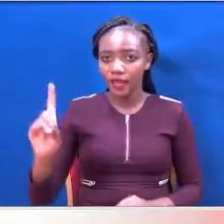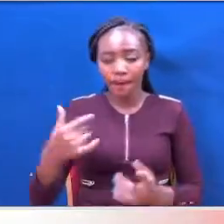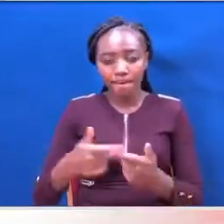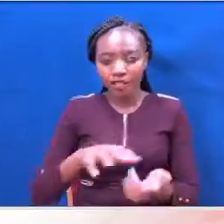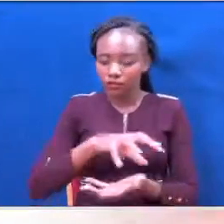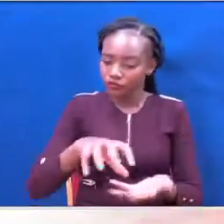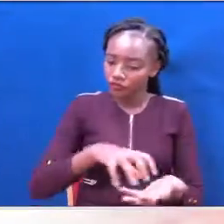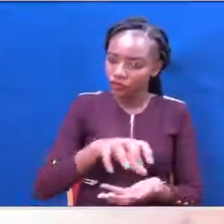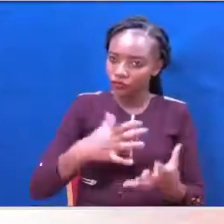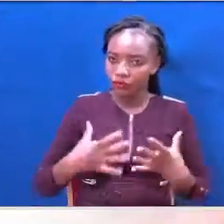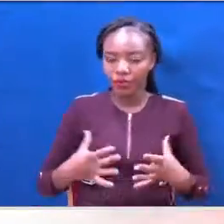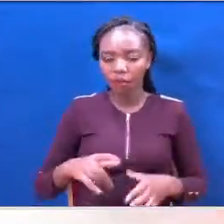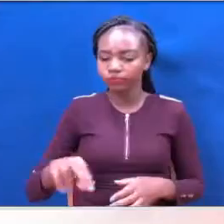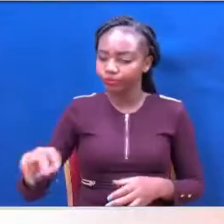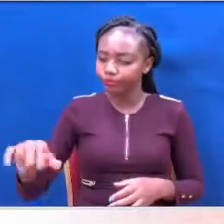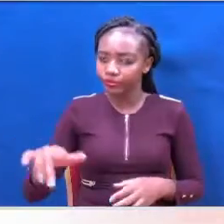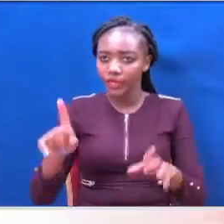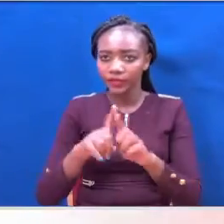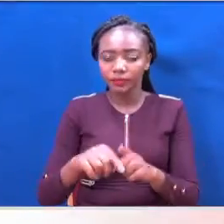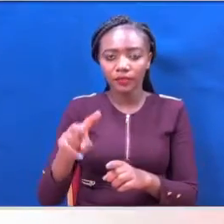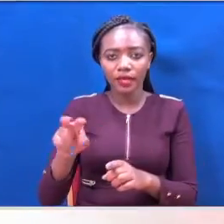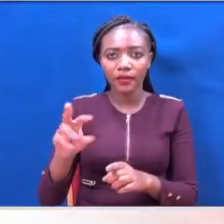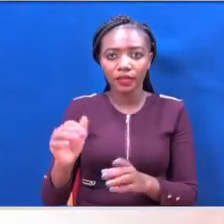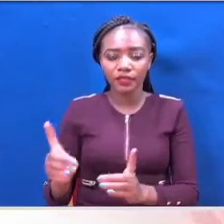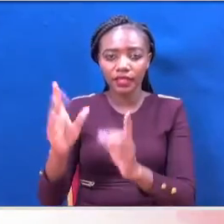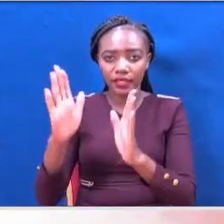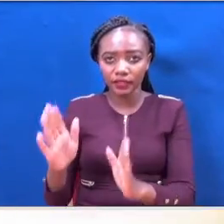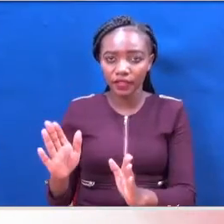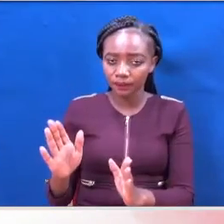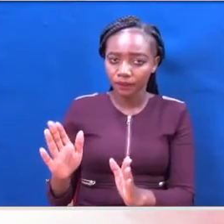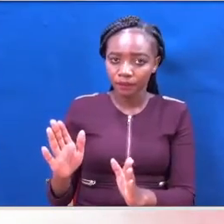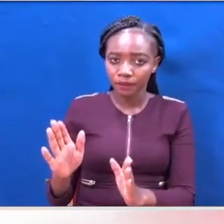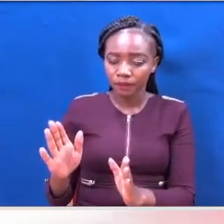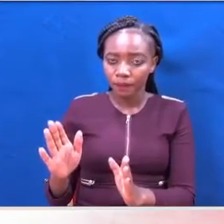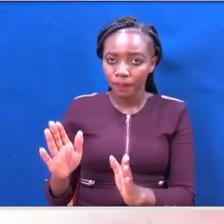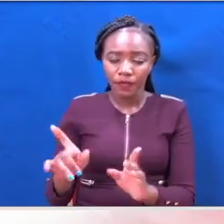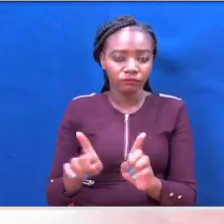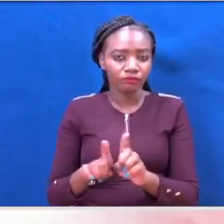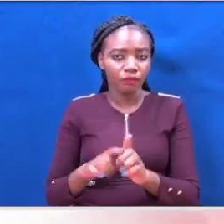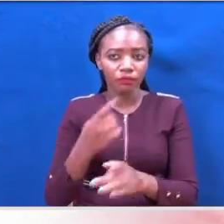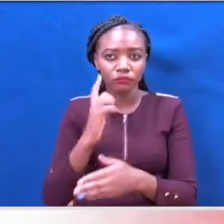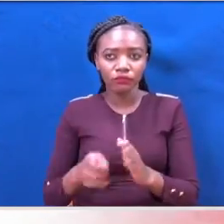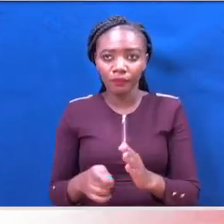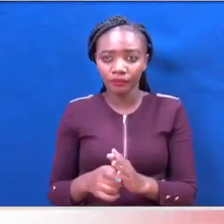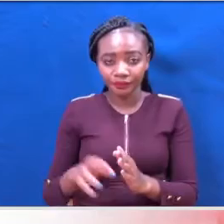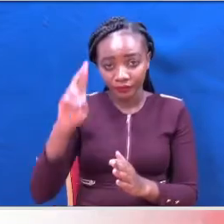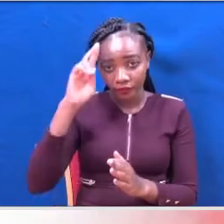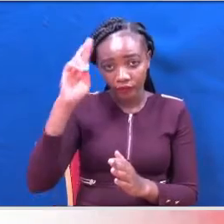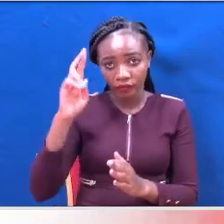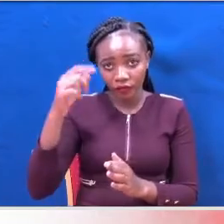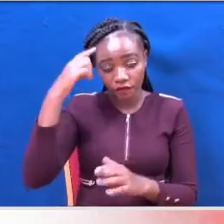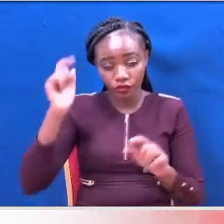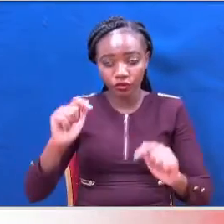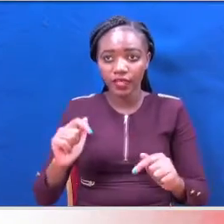rush, NMS Director for Roads, Transport and Public Works Engineer Michael Ochieng has said that the main purpose of Tuesday's test